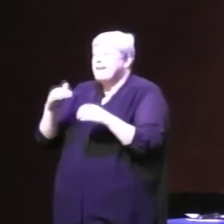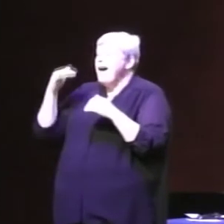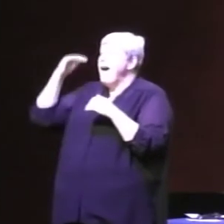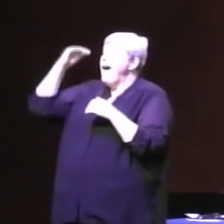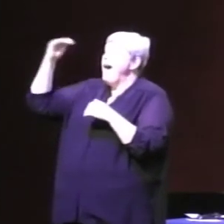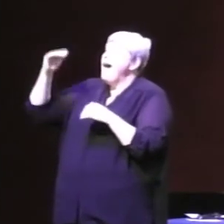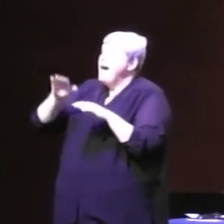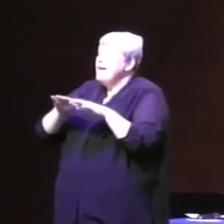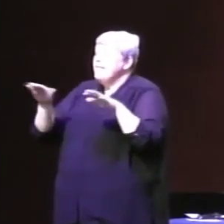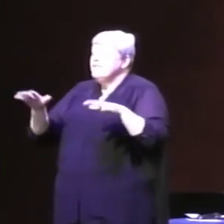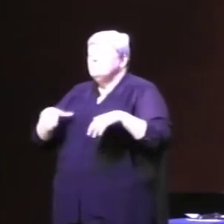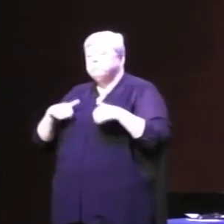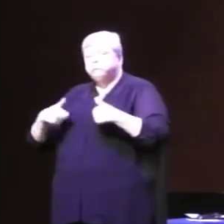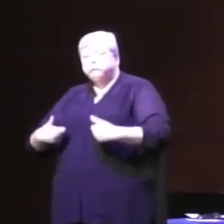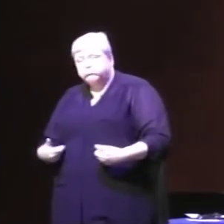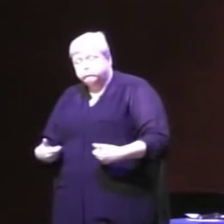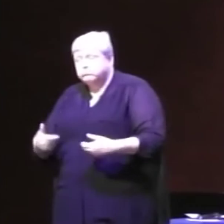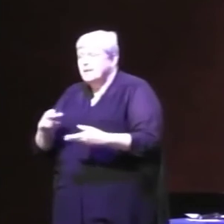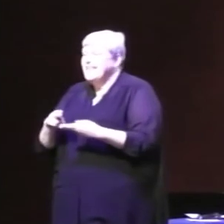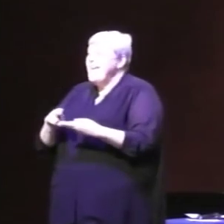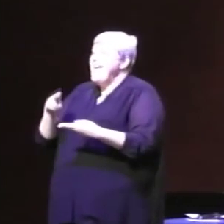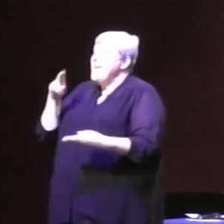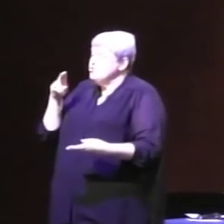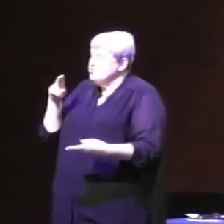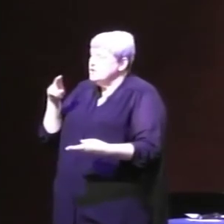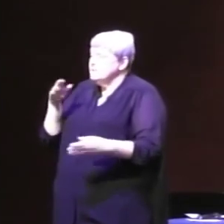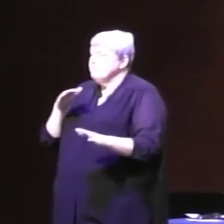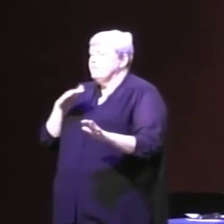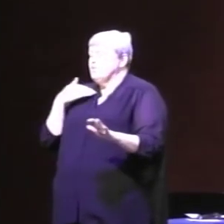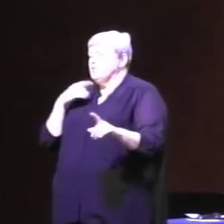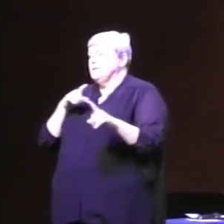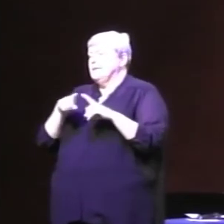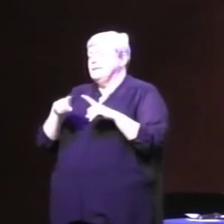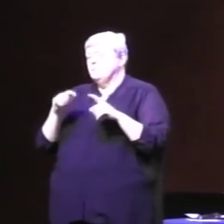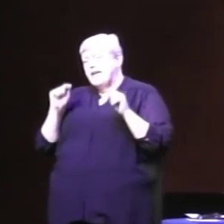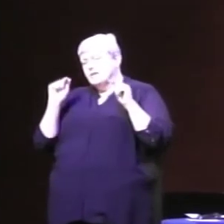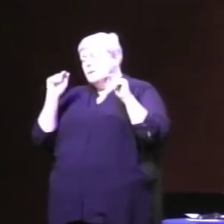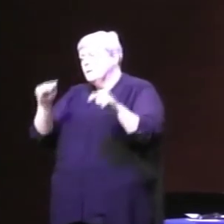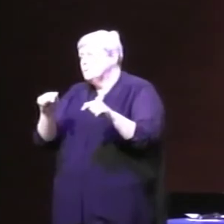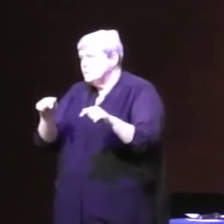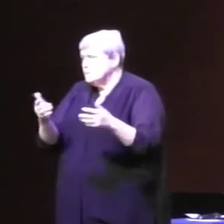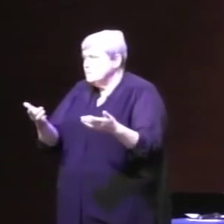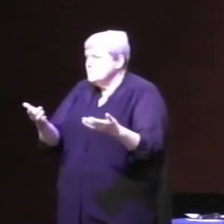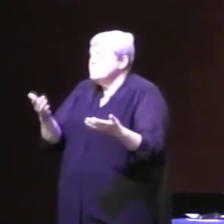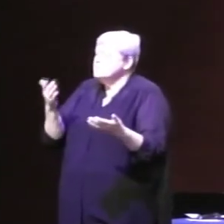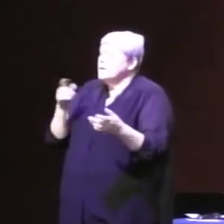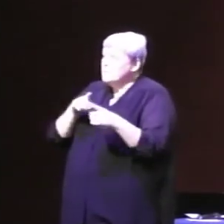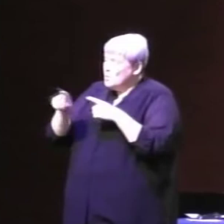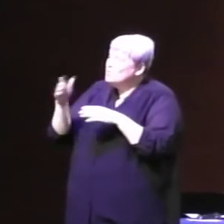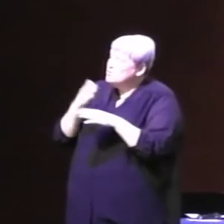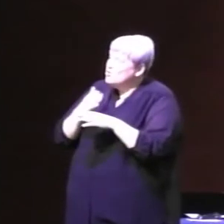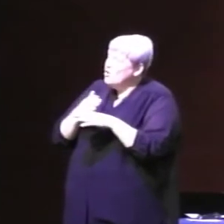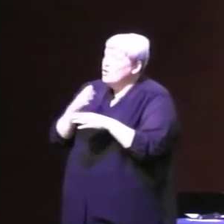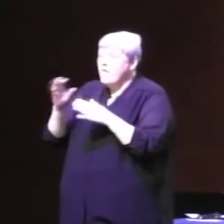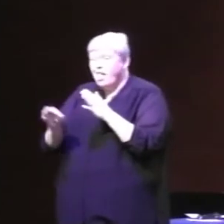of staff fatigue, and an increase of suicide attempts and assaults. In most jobs, long